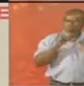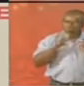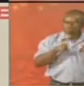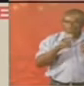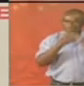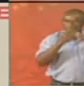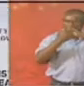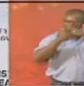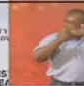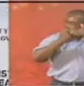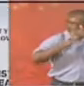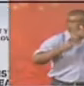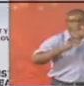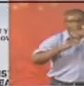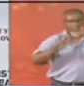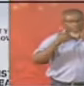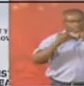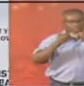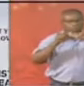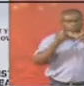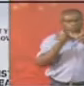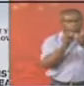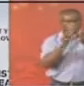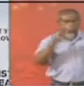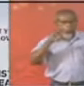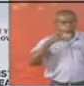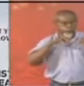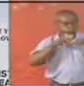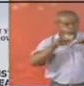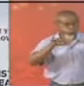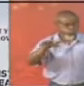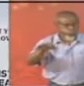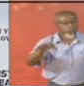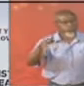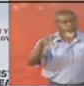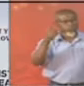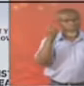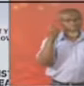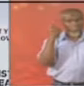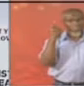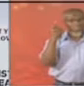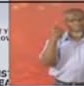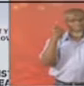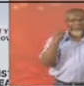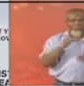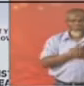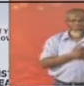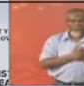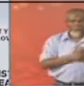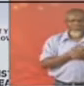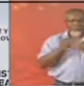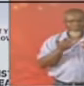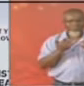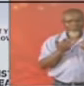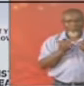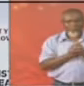time. Thank you very much, Dr. Hines. And we go now to Express newspaper.